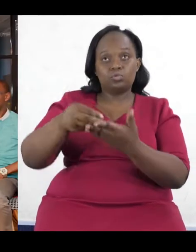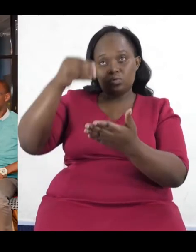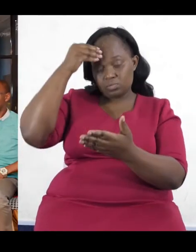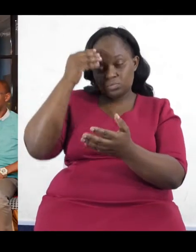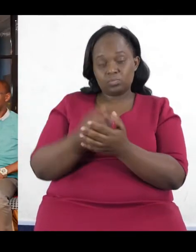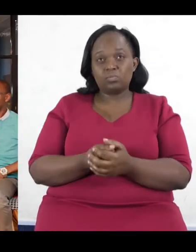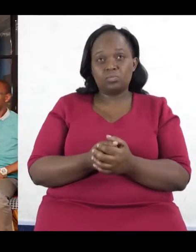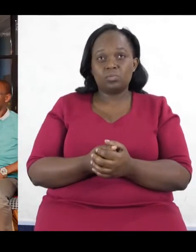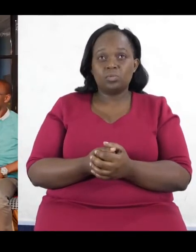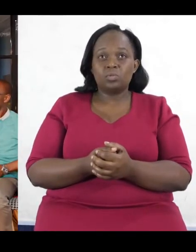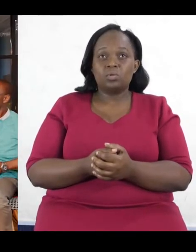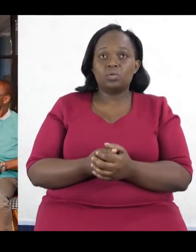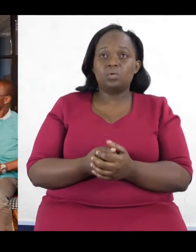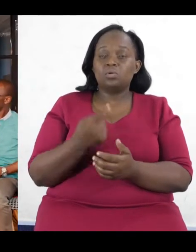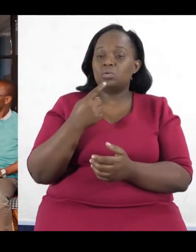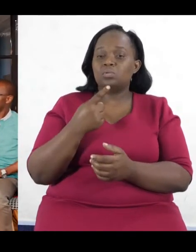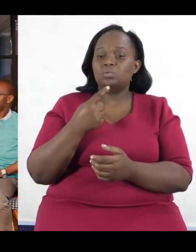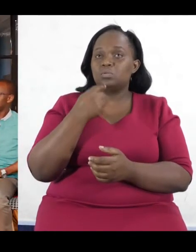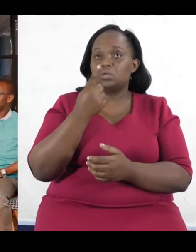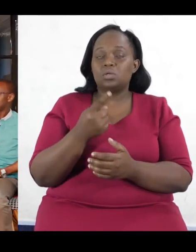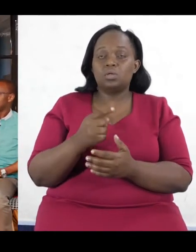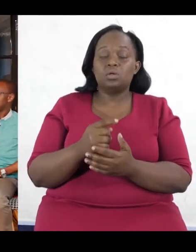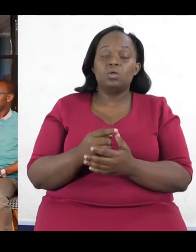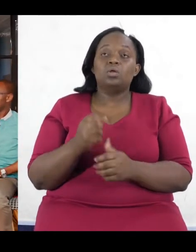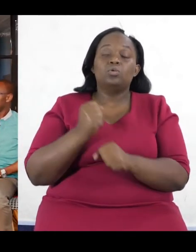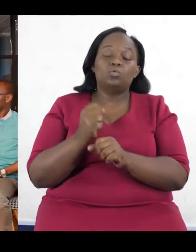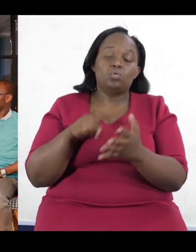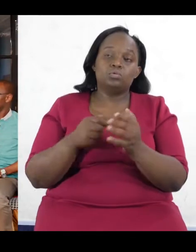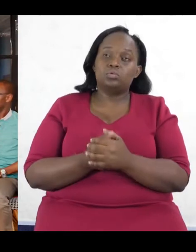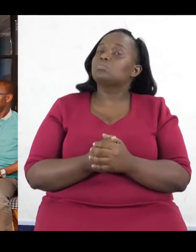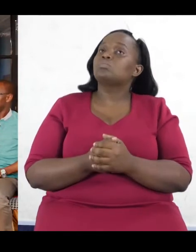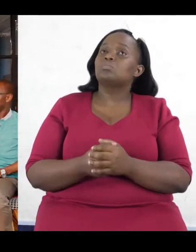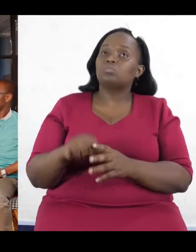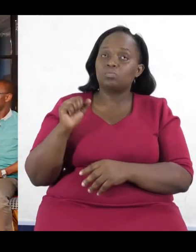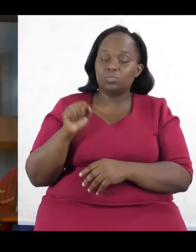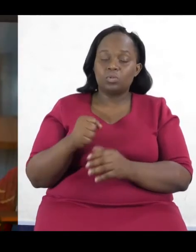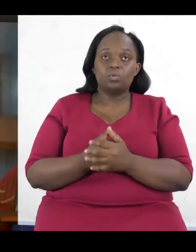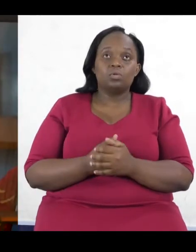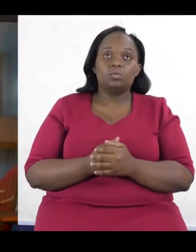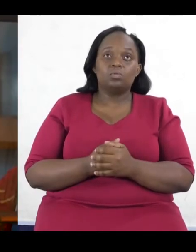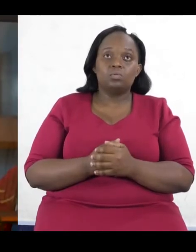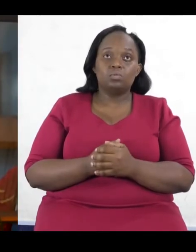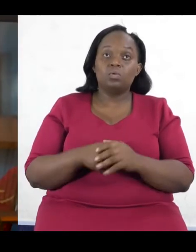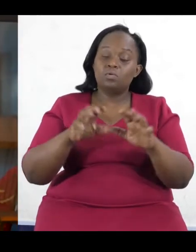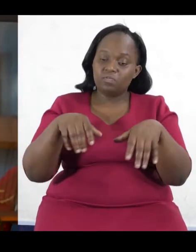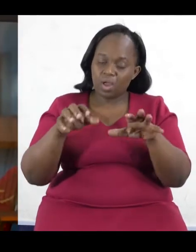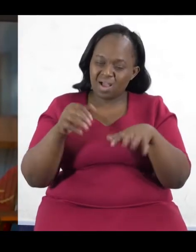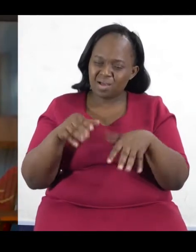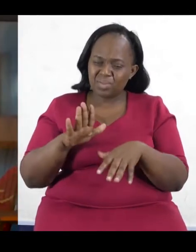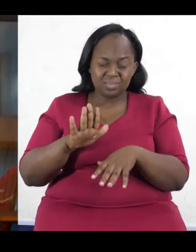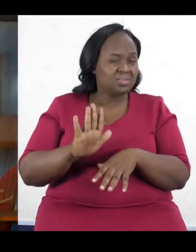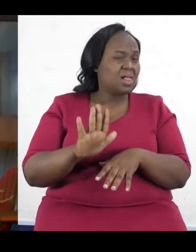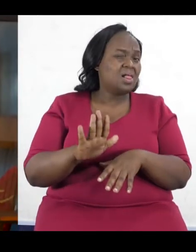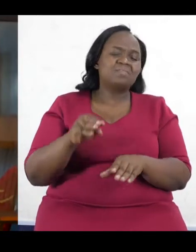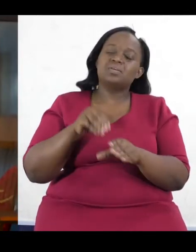want to just tell us what can be done? Okay, yeah, farming by itself is an